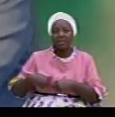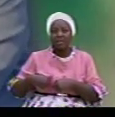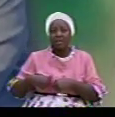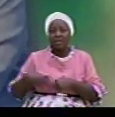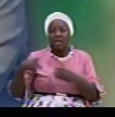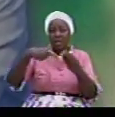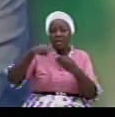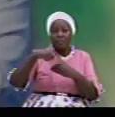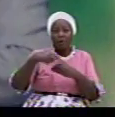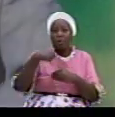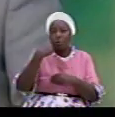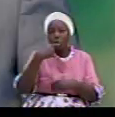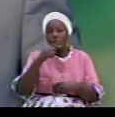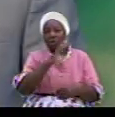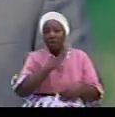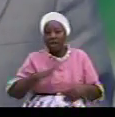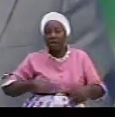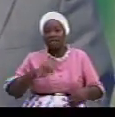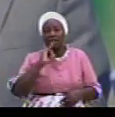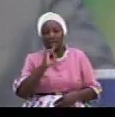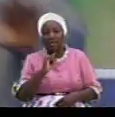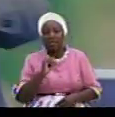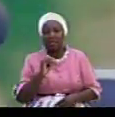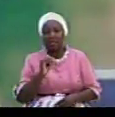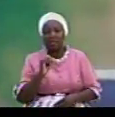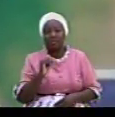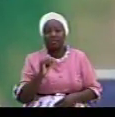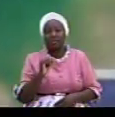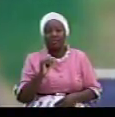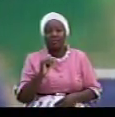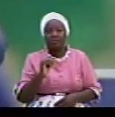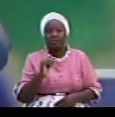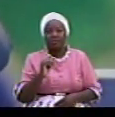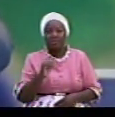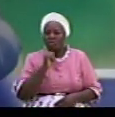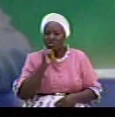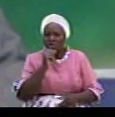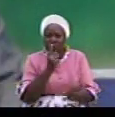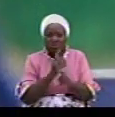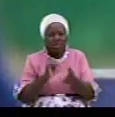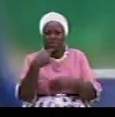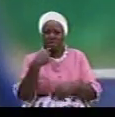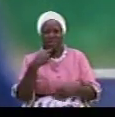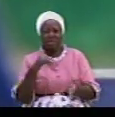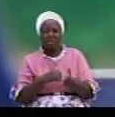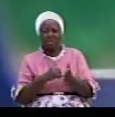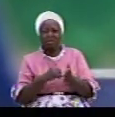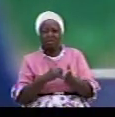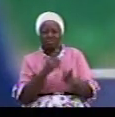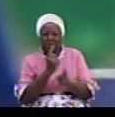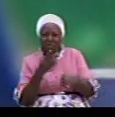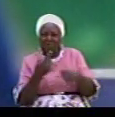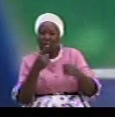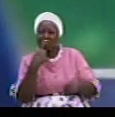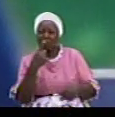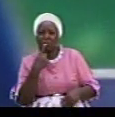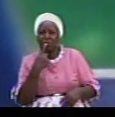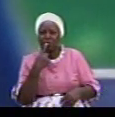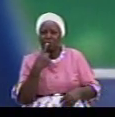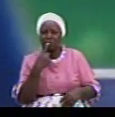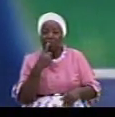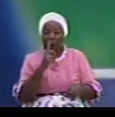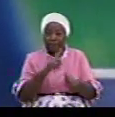who Christ is. Not just that you say it superficially, but